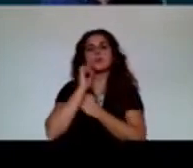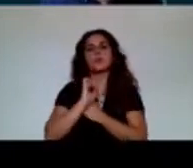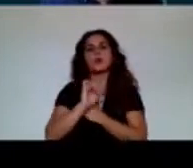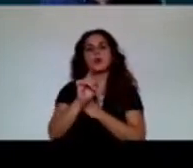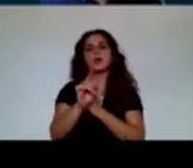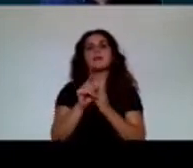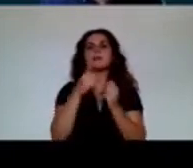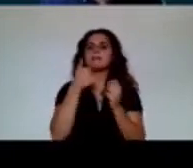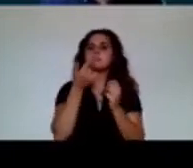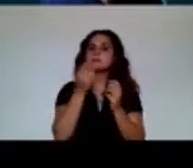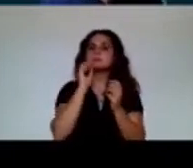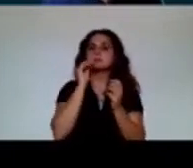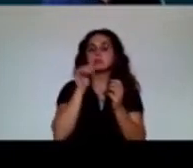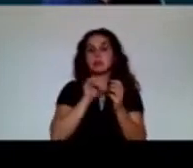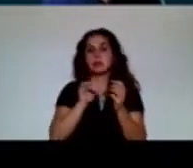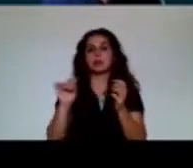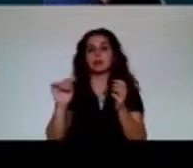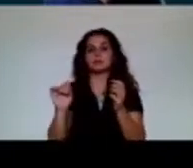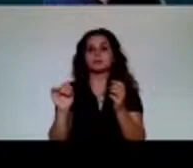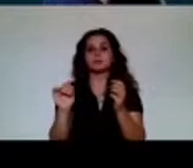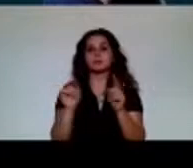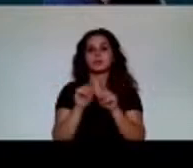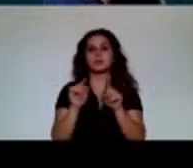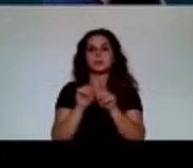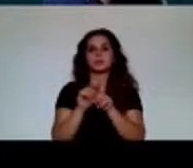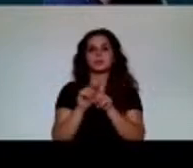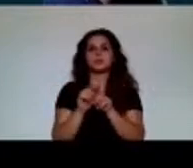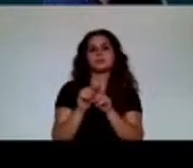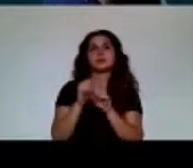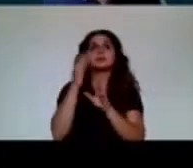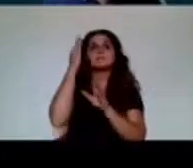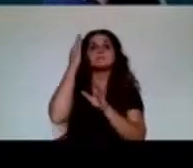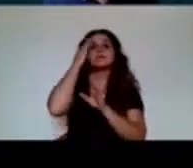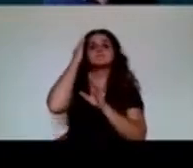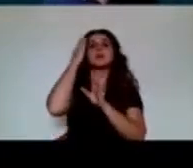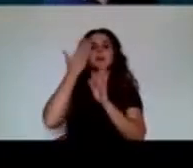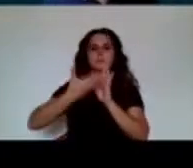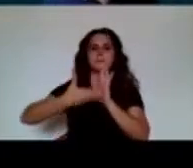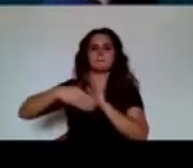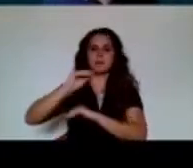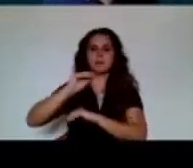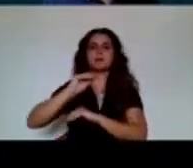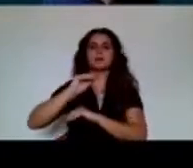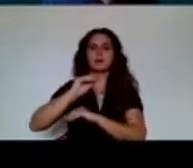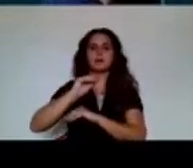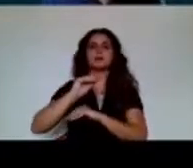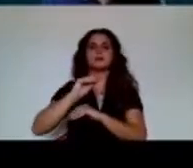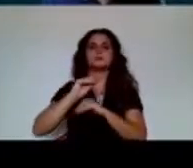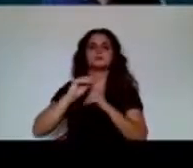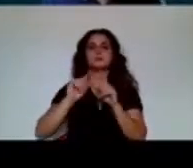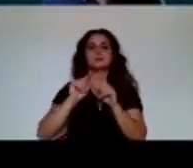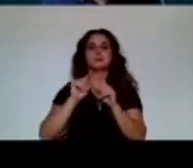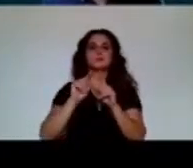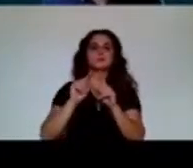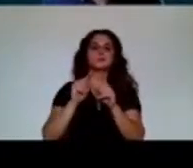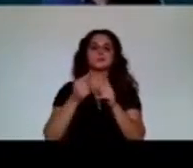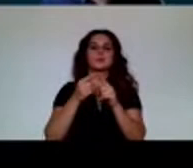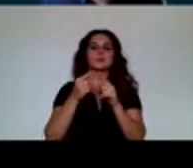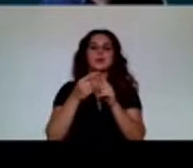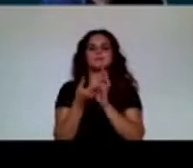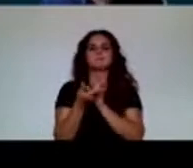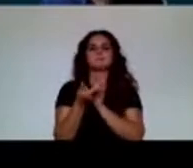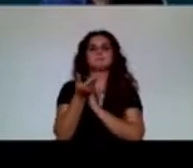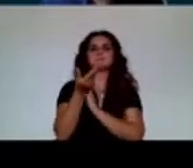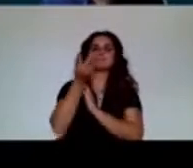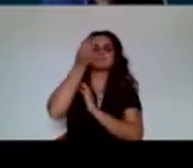that with age, children become more cognitively mature, so they acquire greater cognitive flexibility